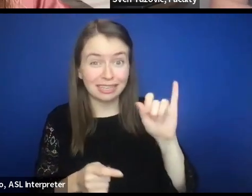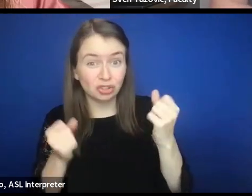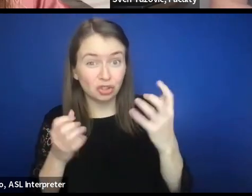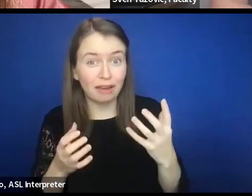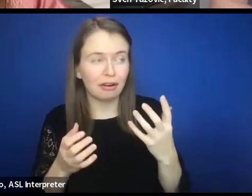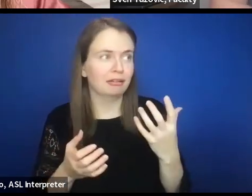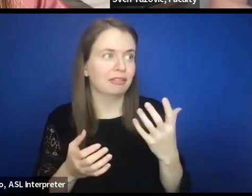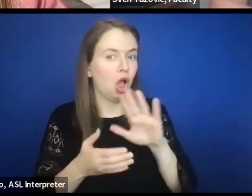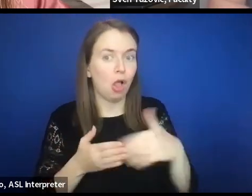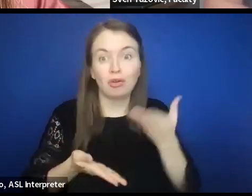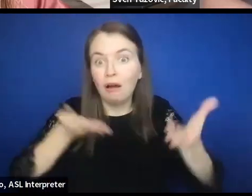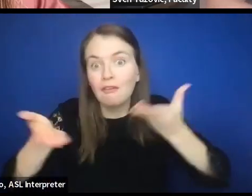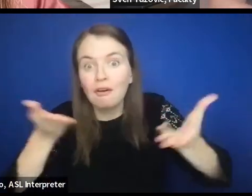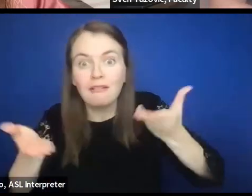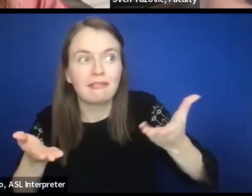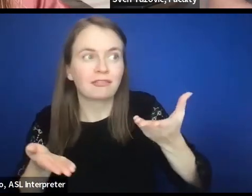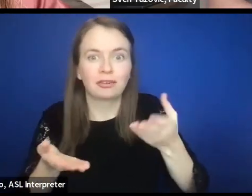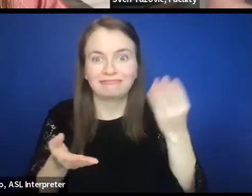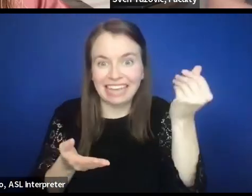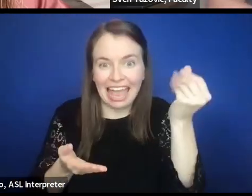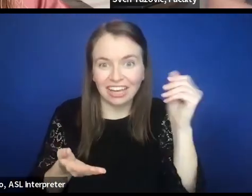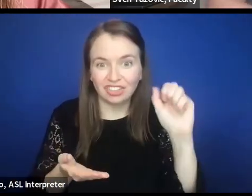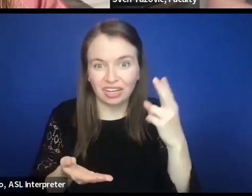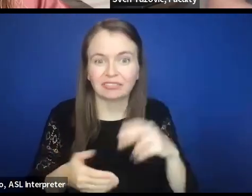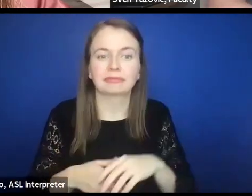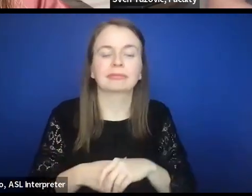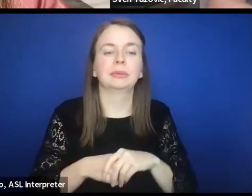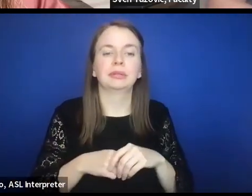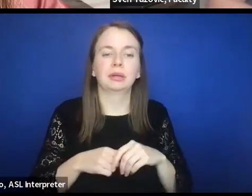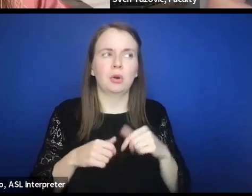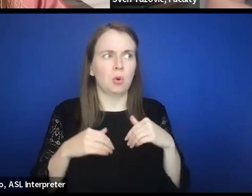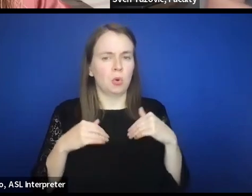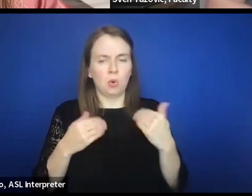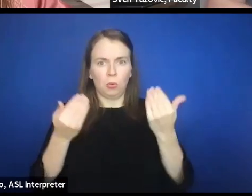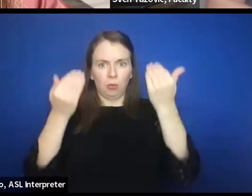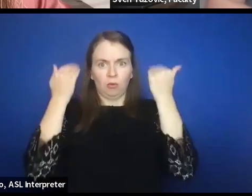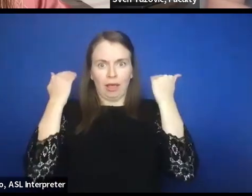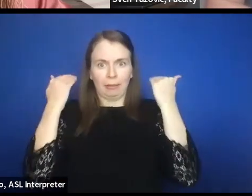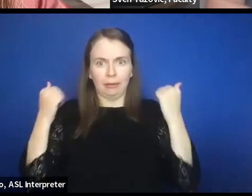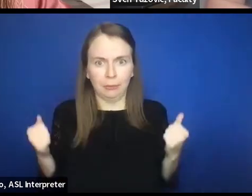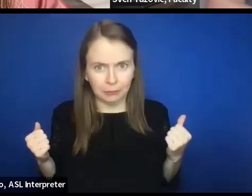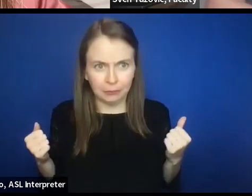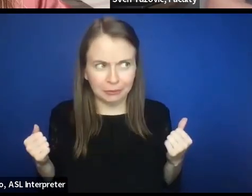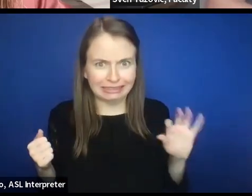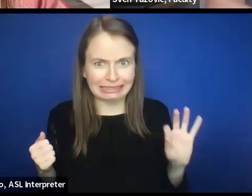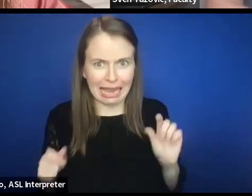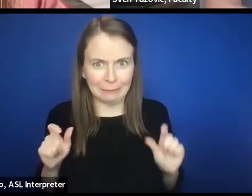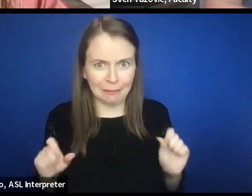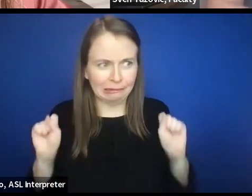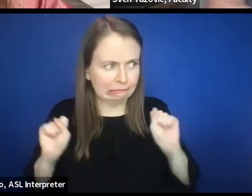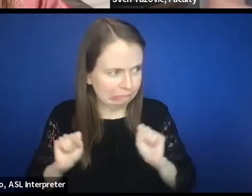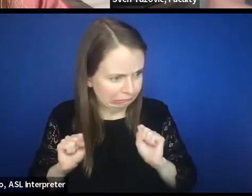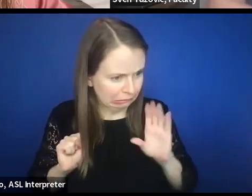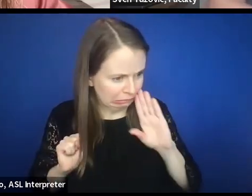to offer their services for their cash. And it was a bit of overwhelming, and we were 9 people. So first